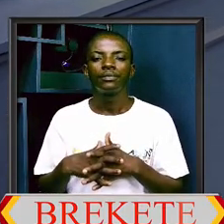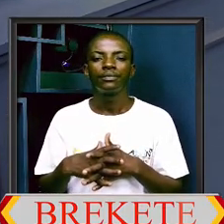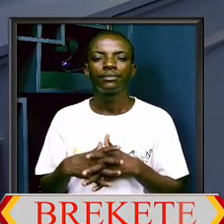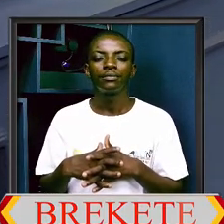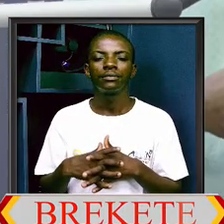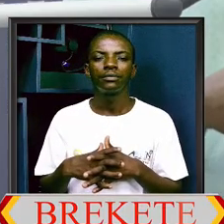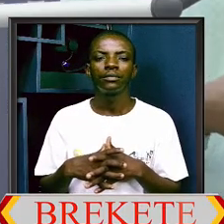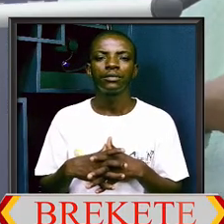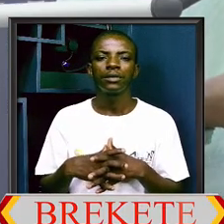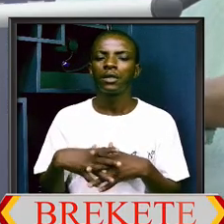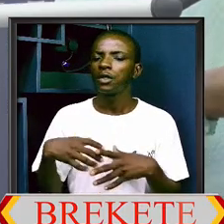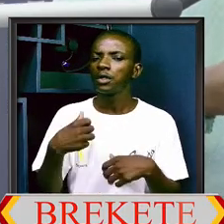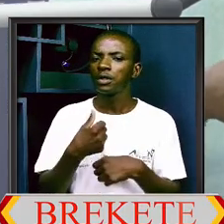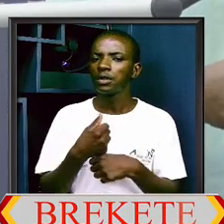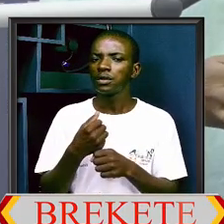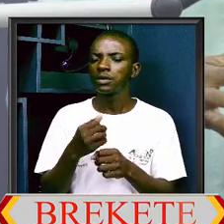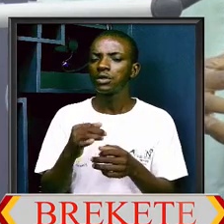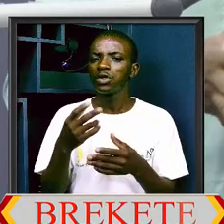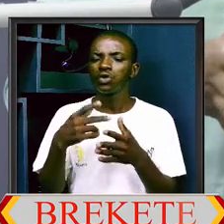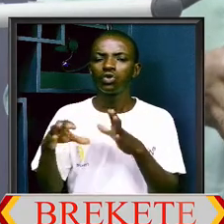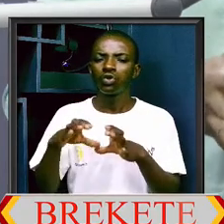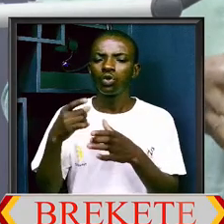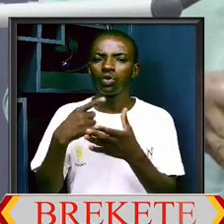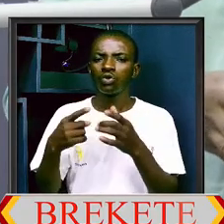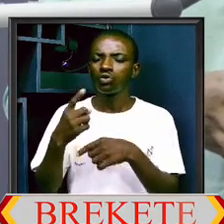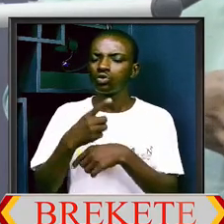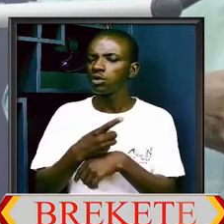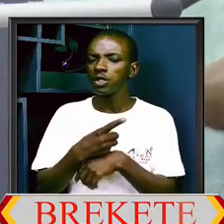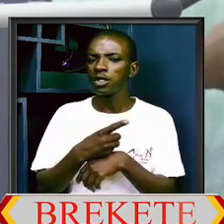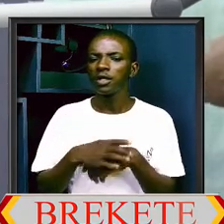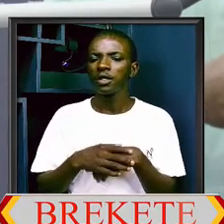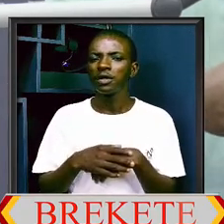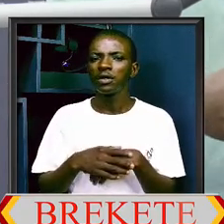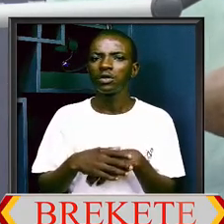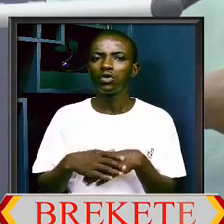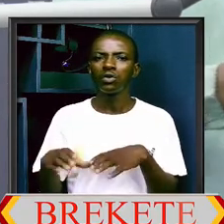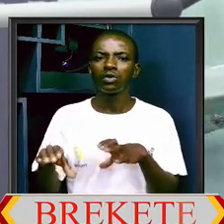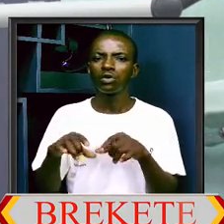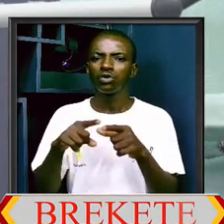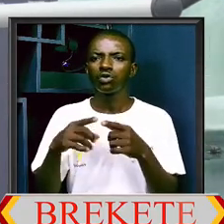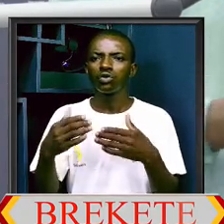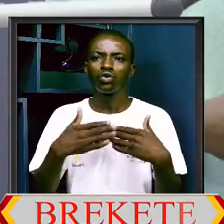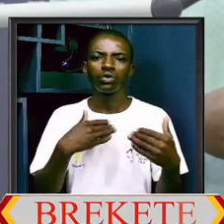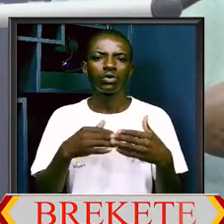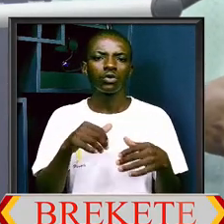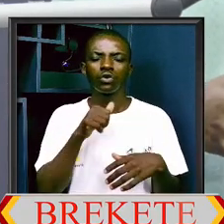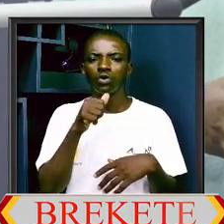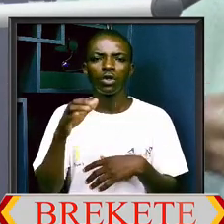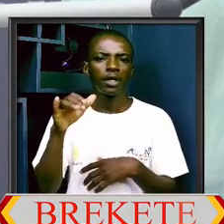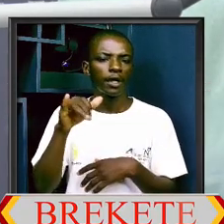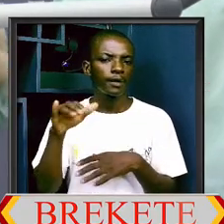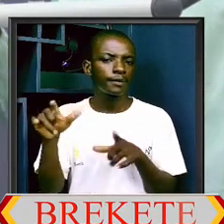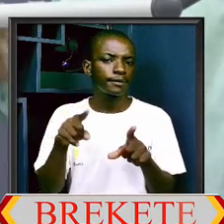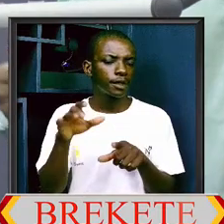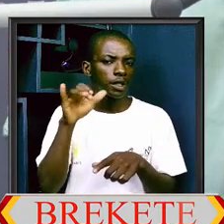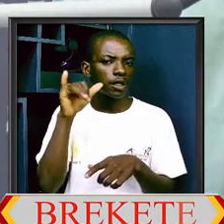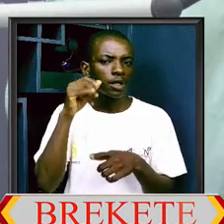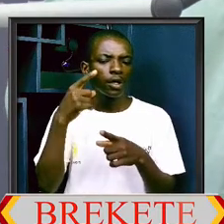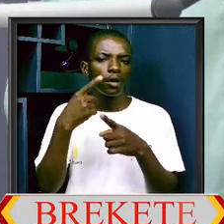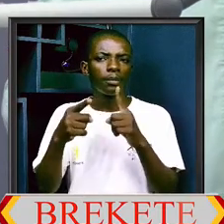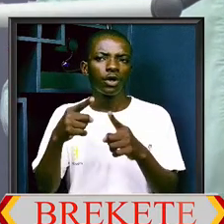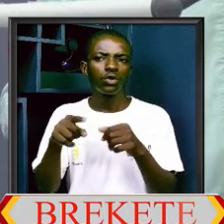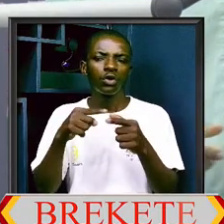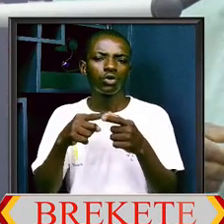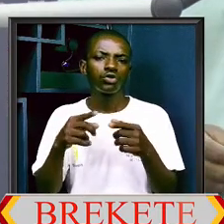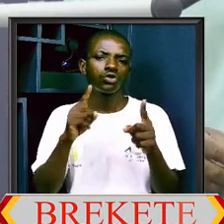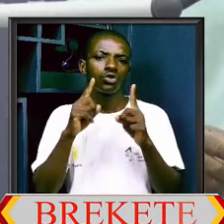government make we do with today we go do cases it not going be like yesterday but we will still talk